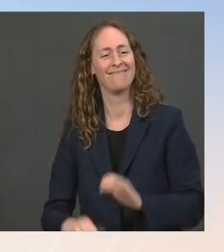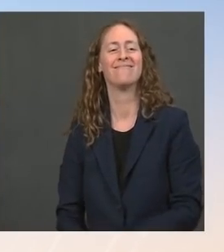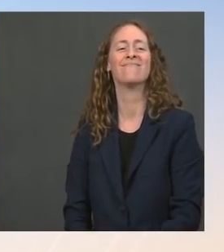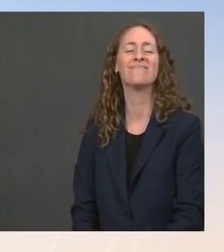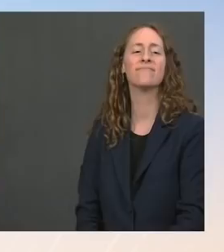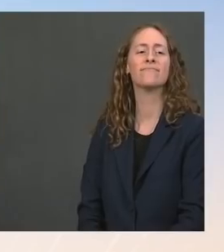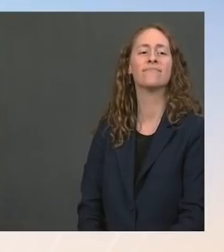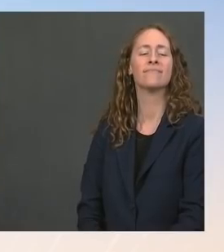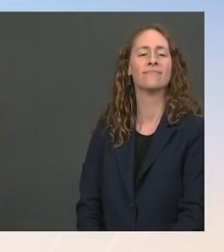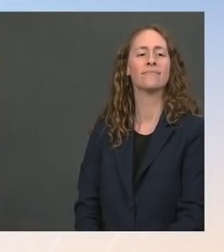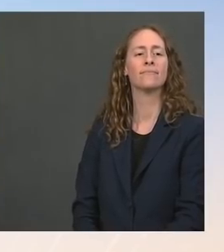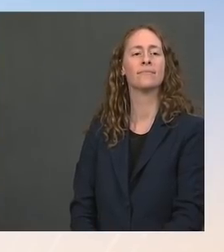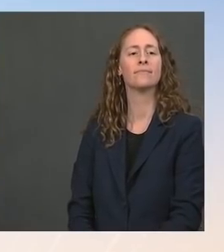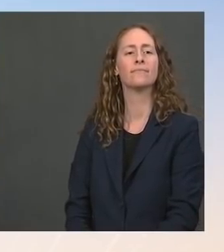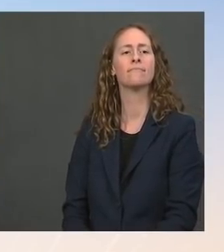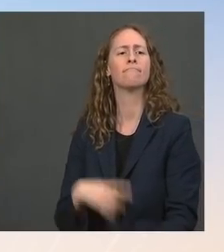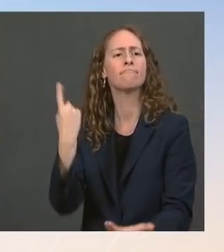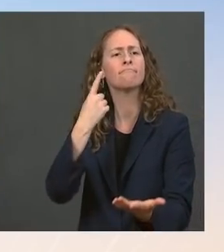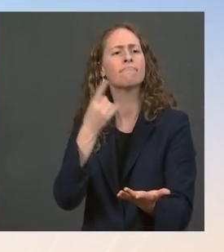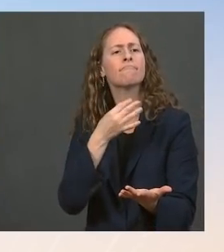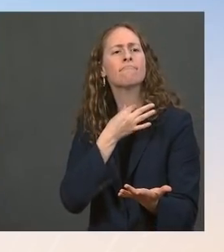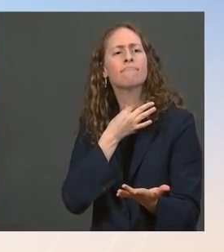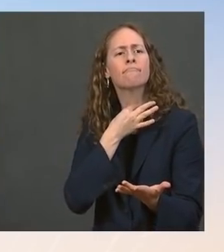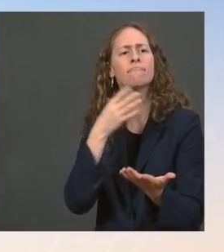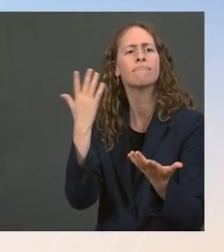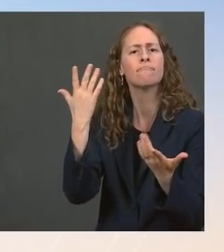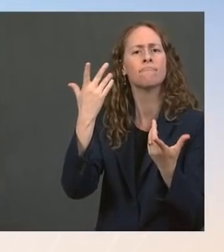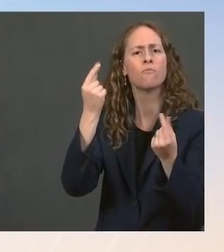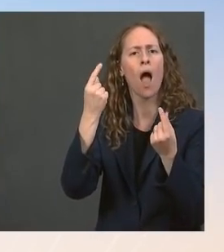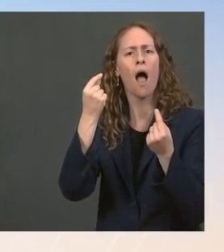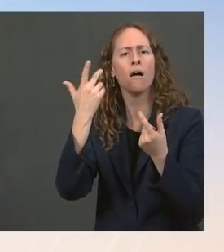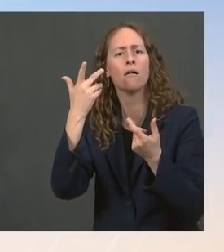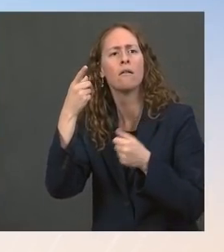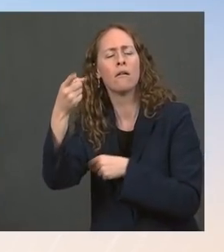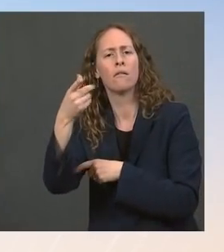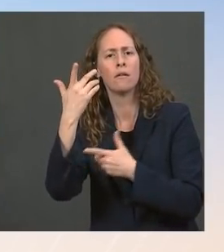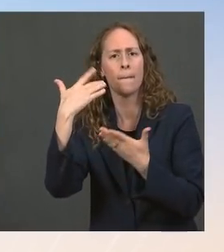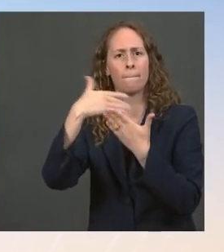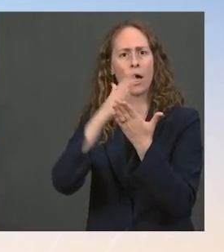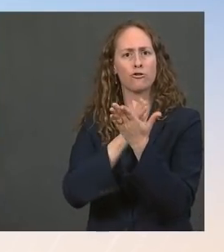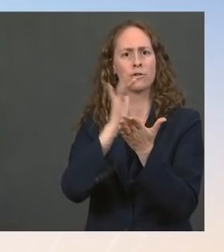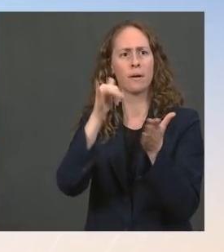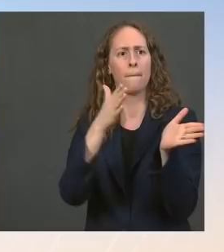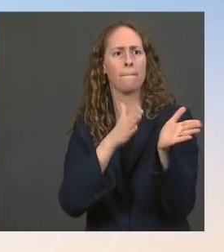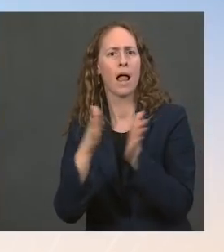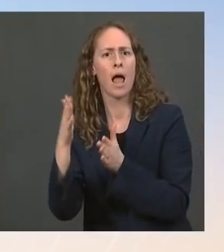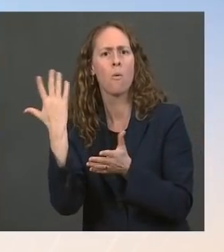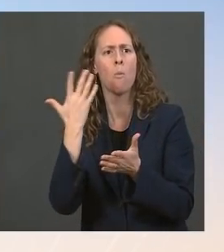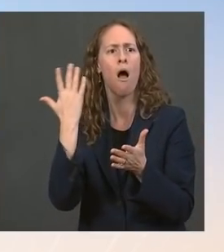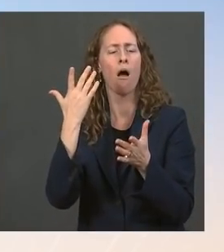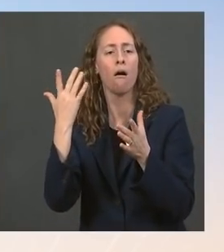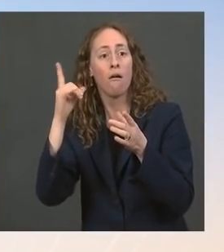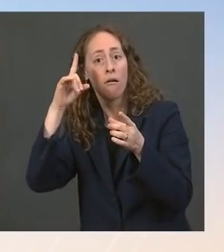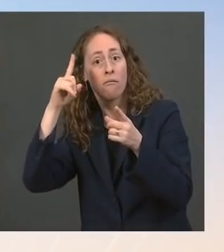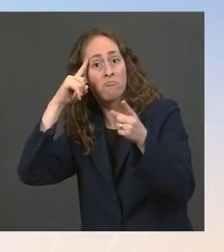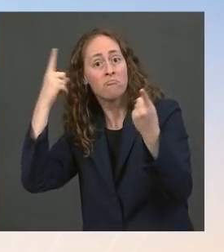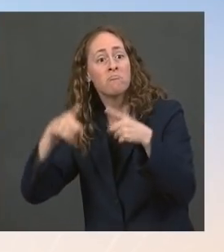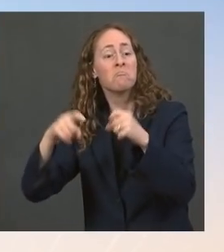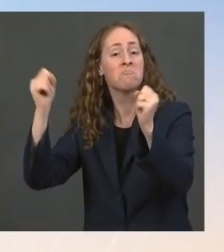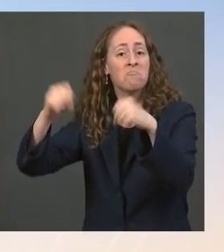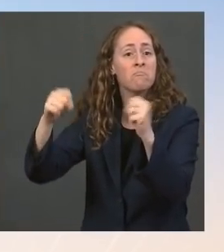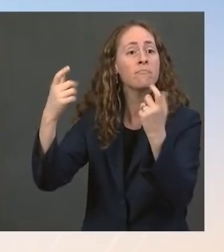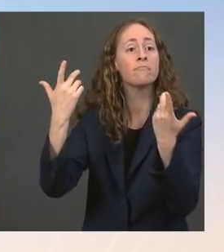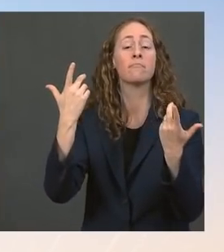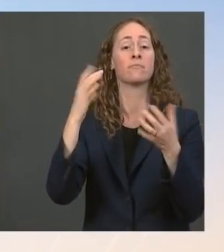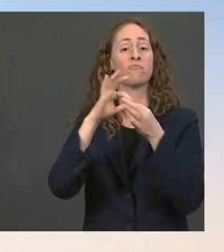unity among Democratic lawmakers in the White House, like with regard to the child tax credit, universal pre-K? Is there anything where you can say,